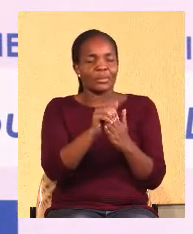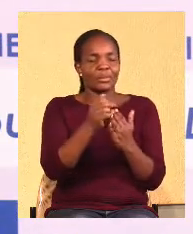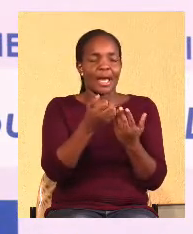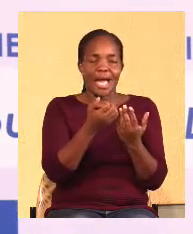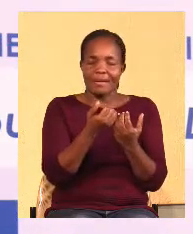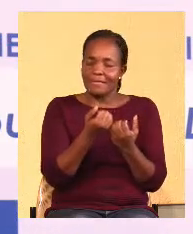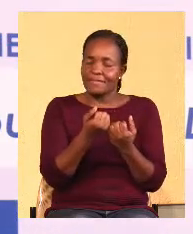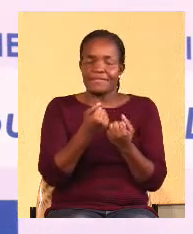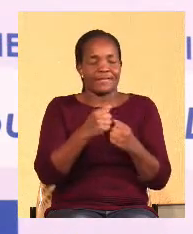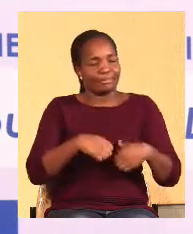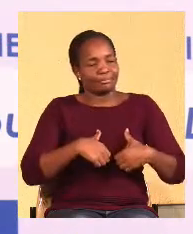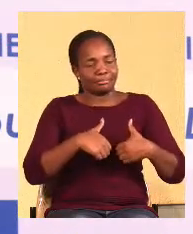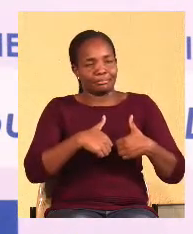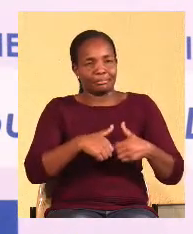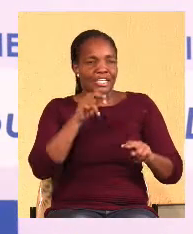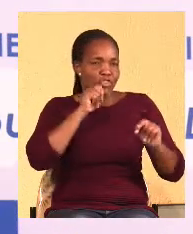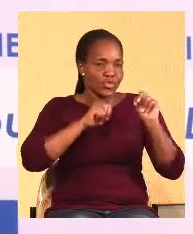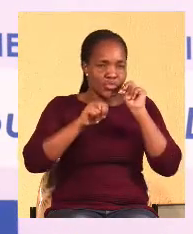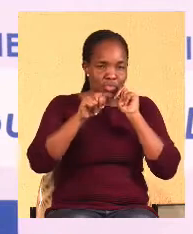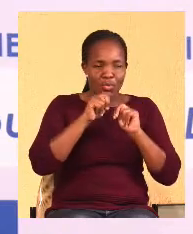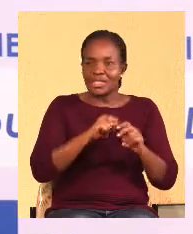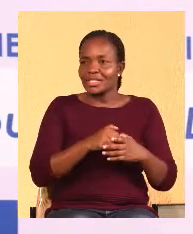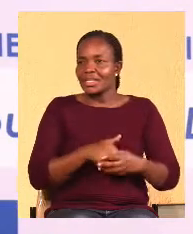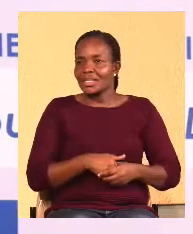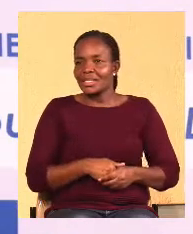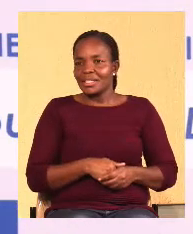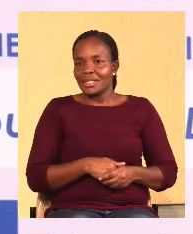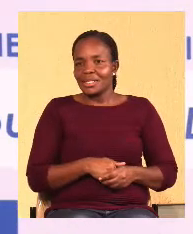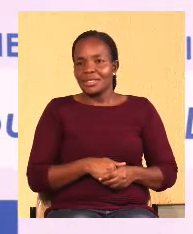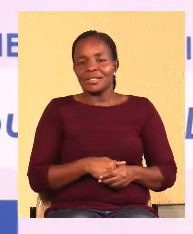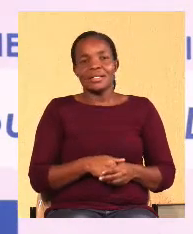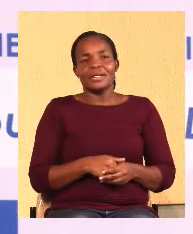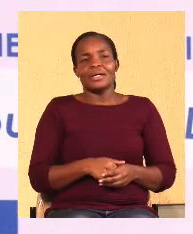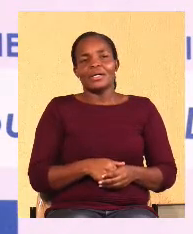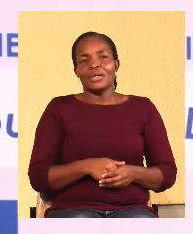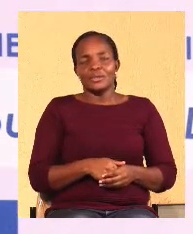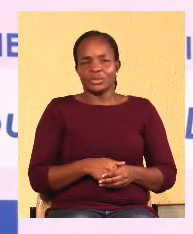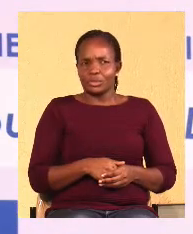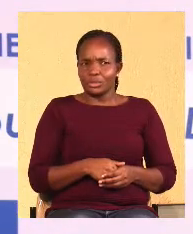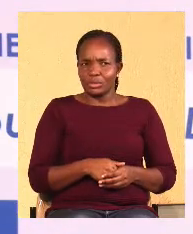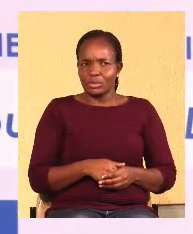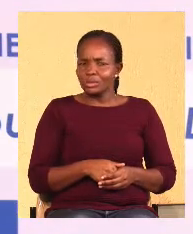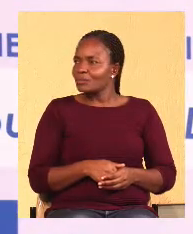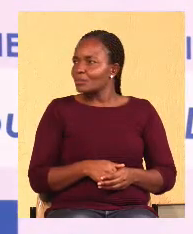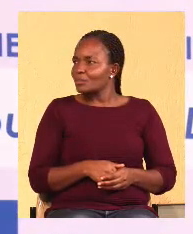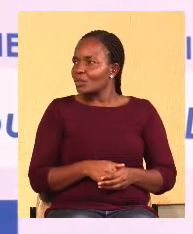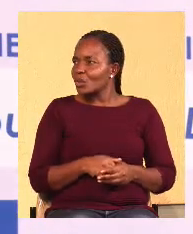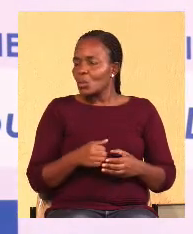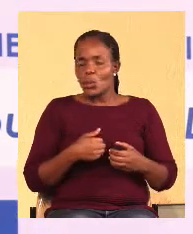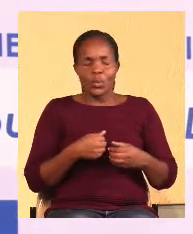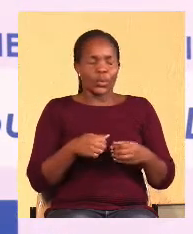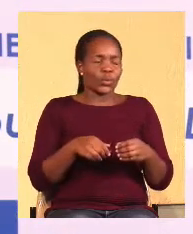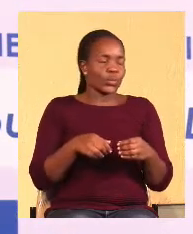evening and drink in the morning, is teeming with natural healthy